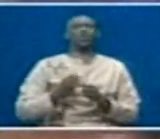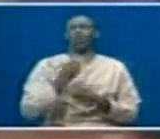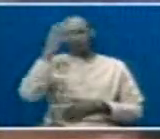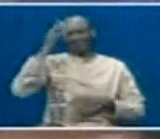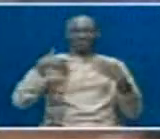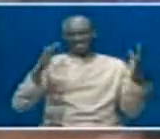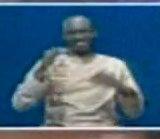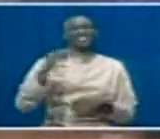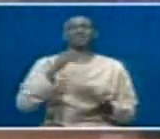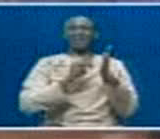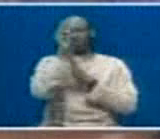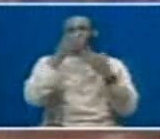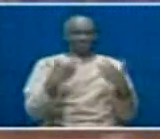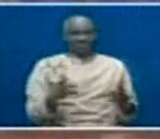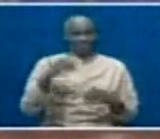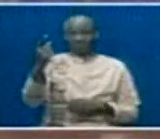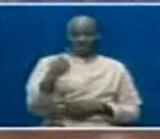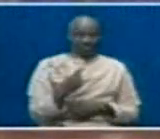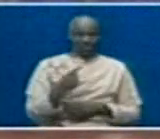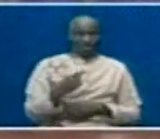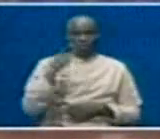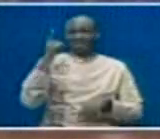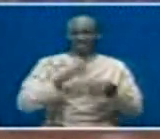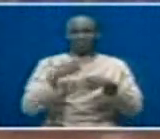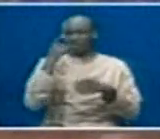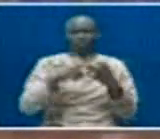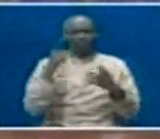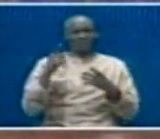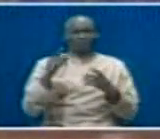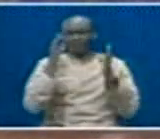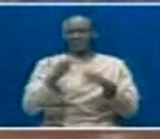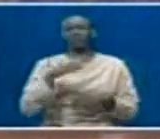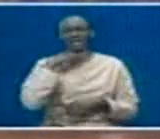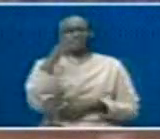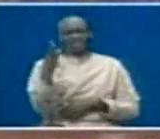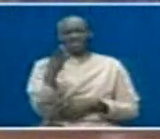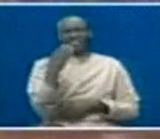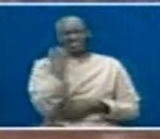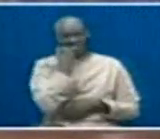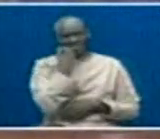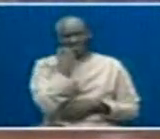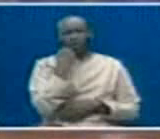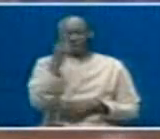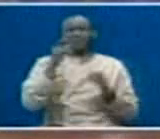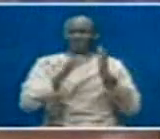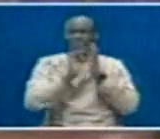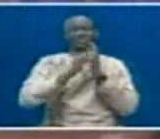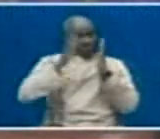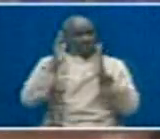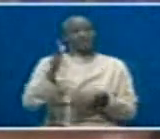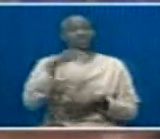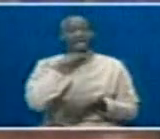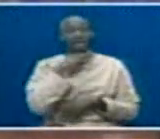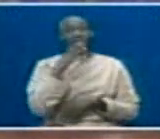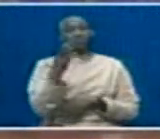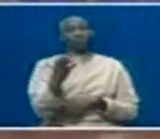all, and they came for a seminar. I can't remember, somebody died who was quite a well famous guy,